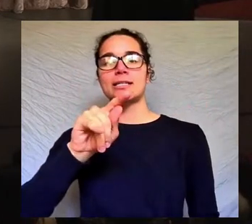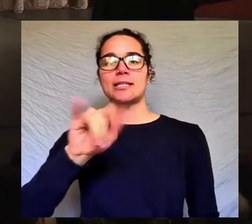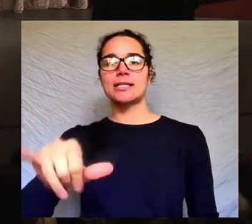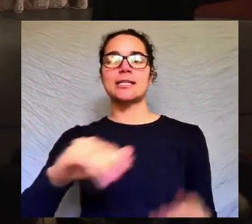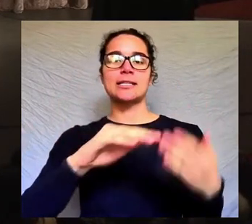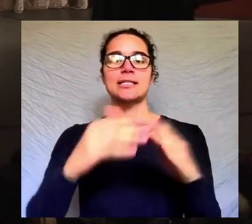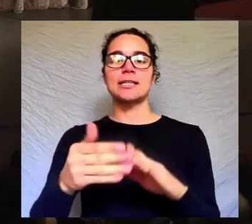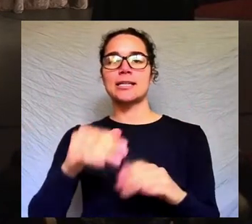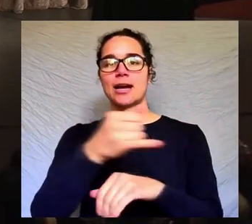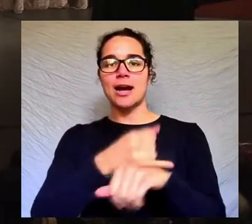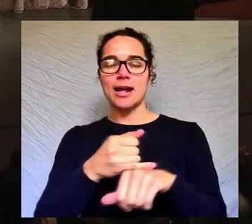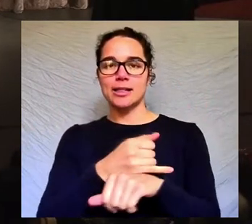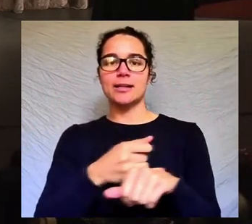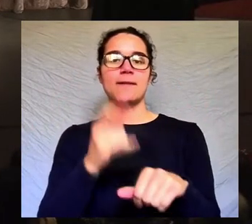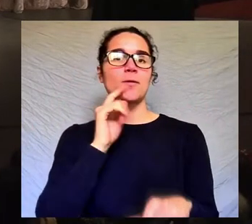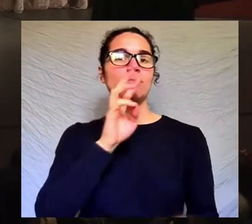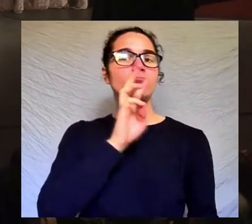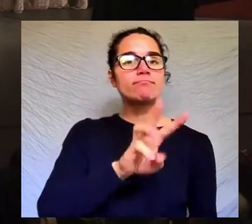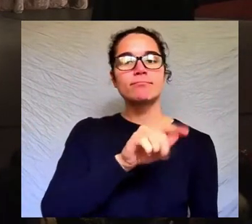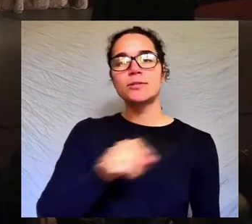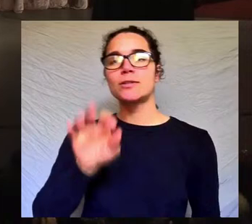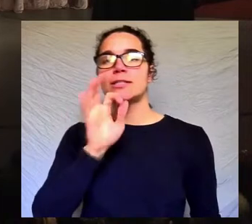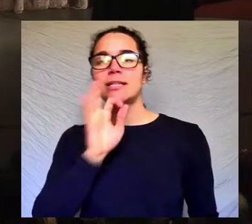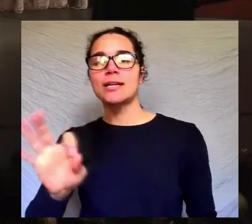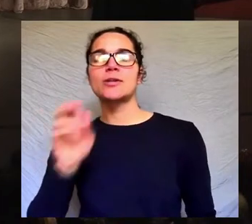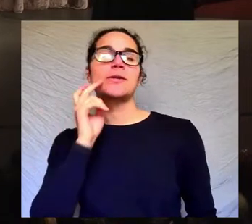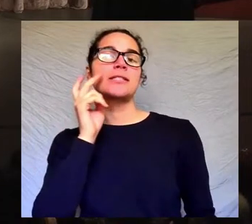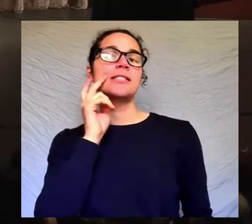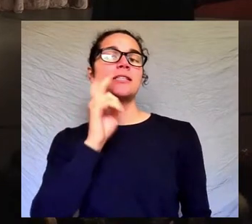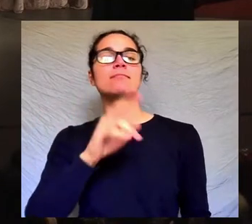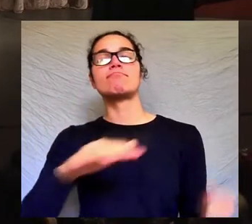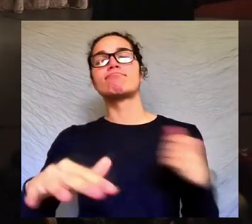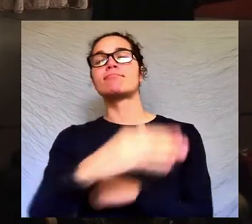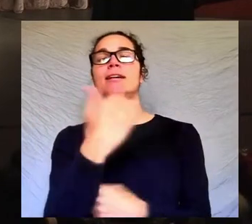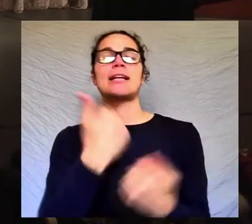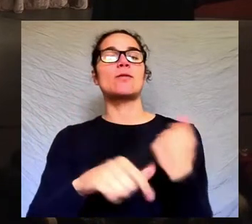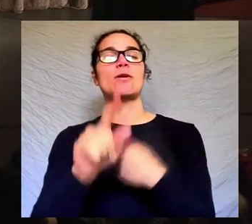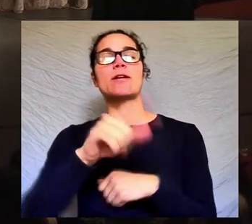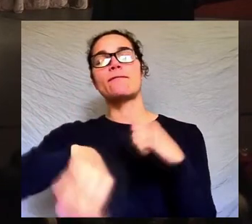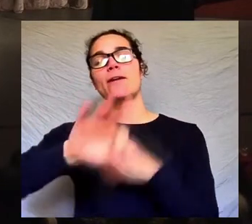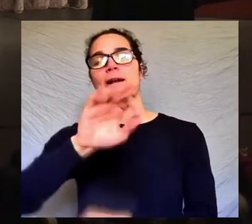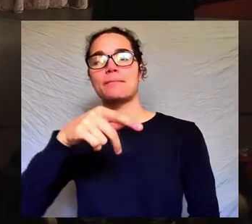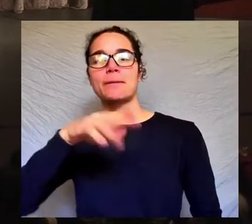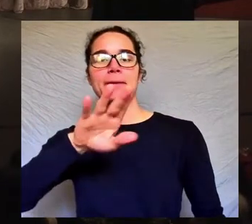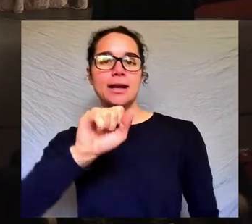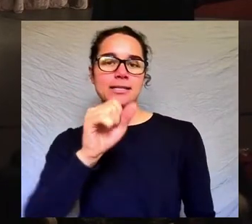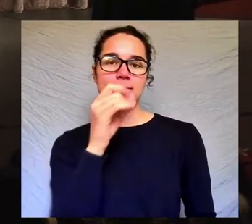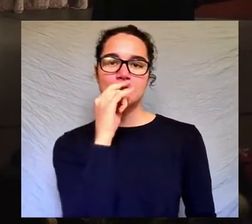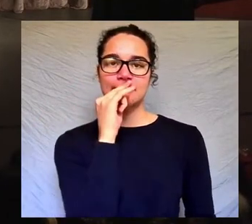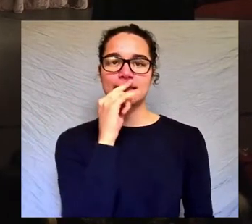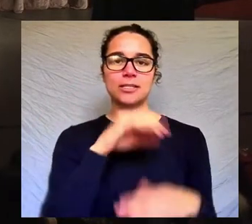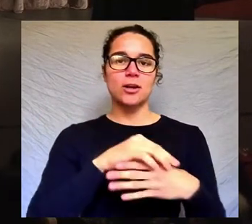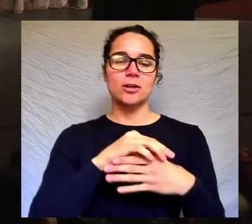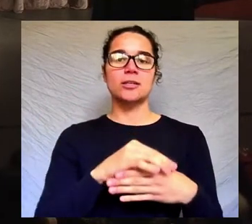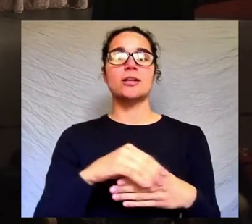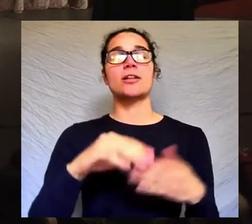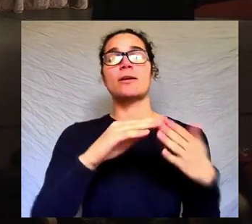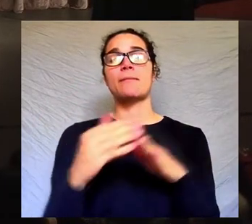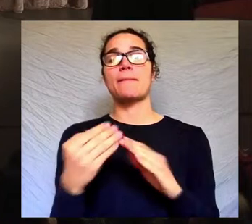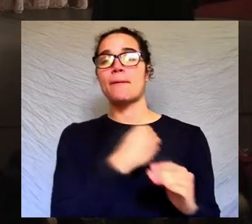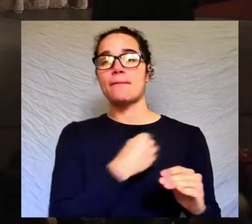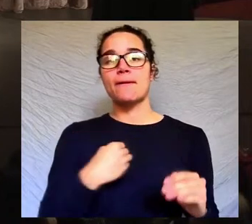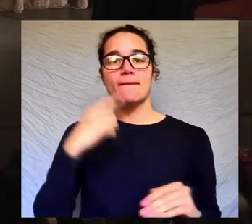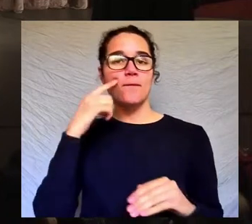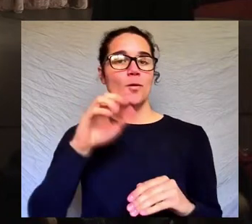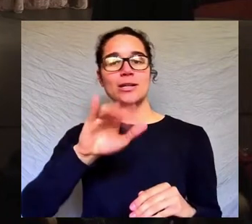can be found everywhere you find PBS Kids content. The community members of City Island are actually